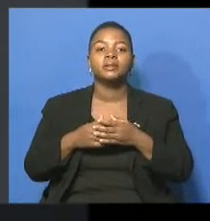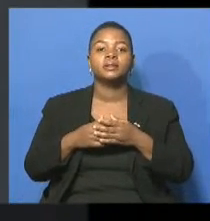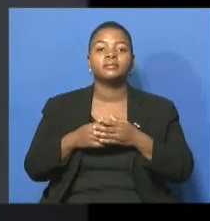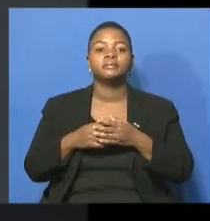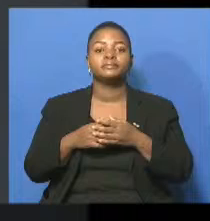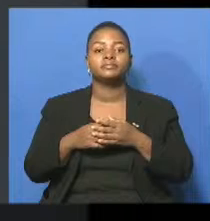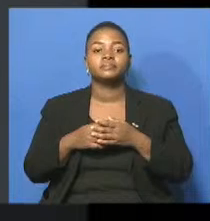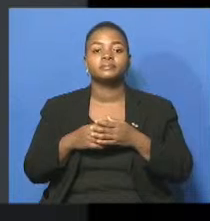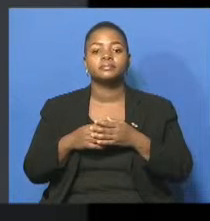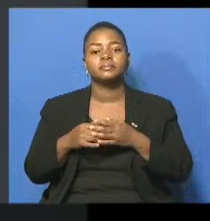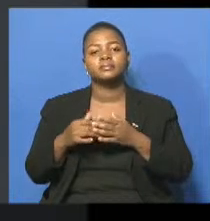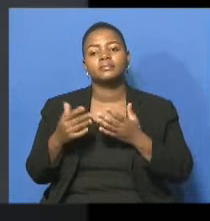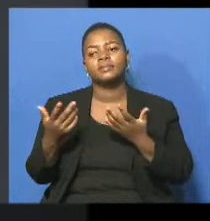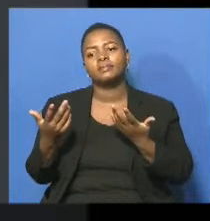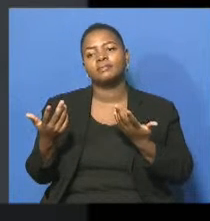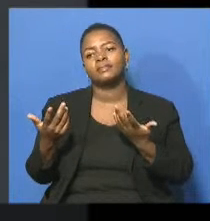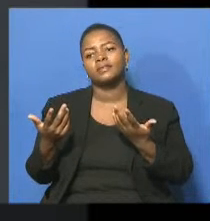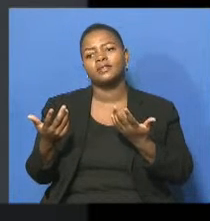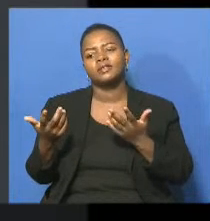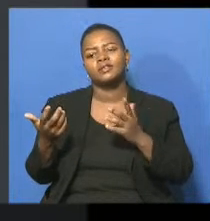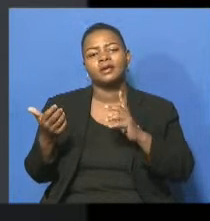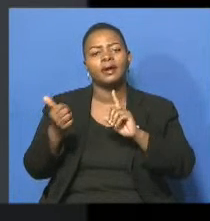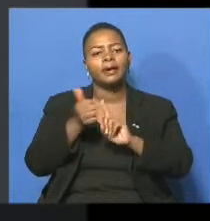And people harass them and